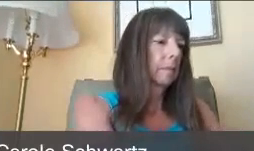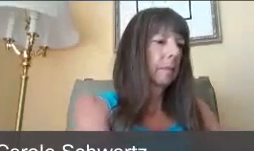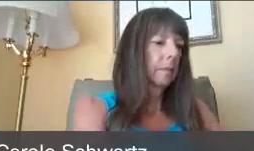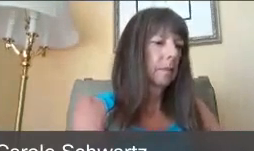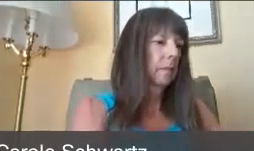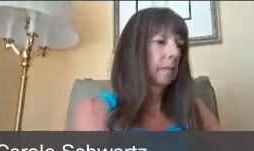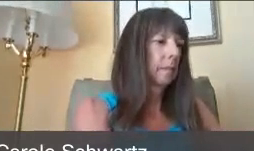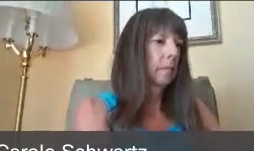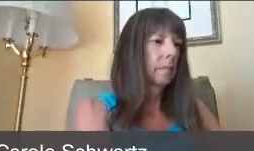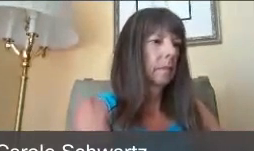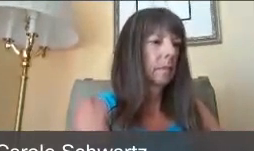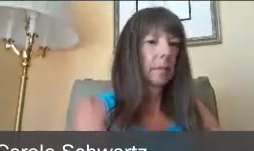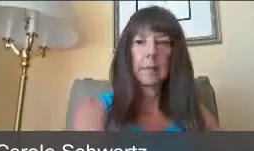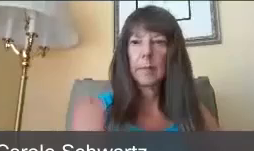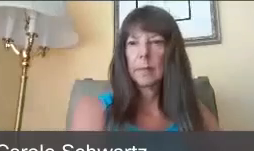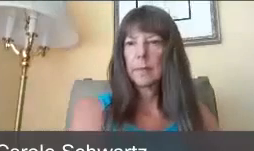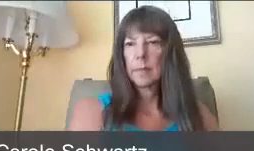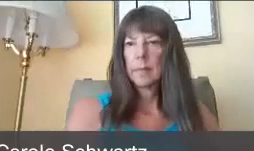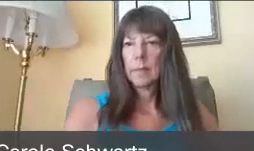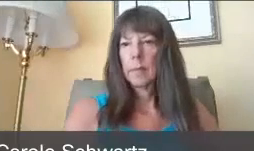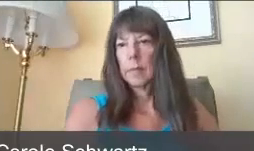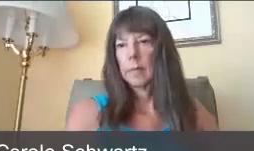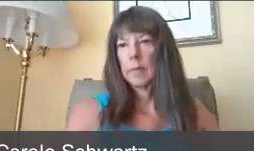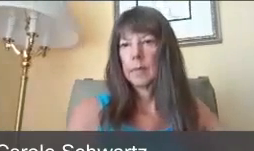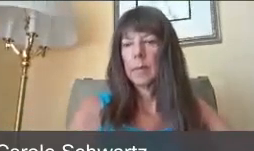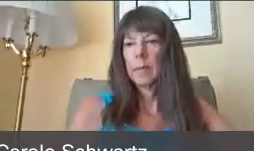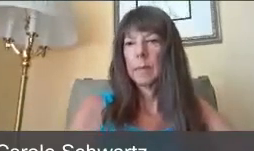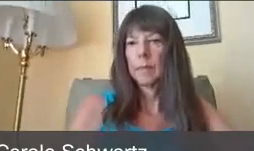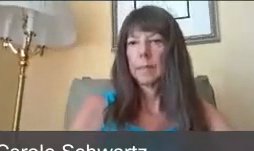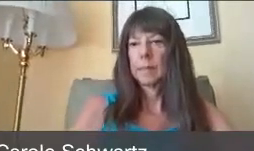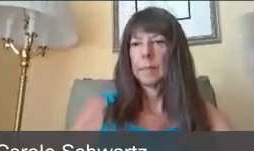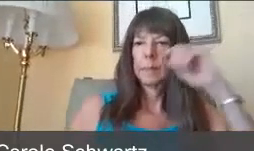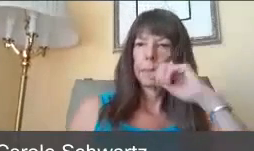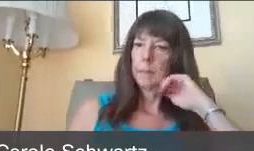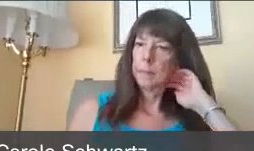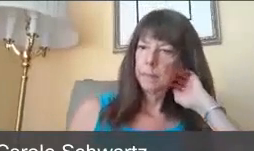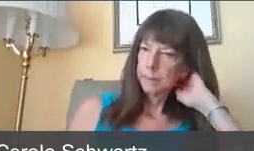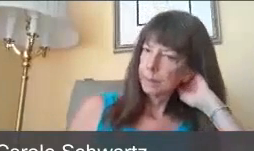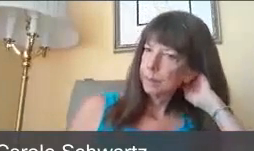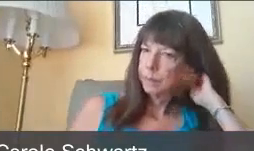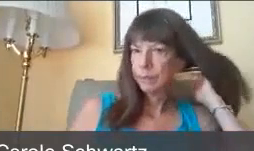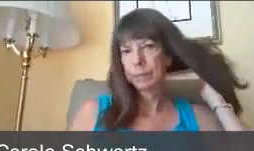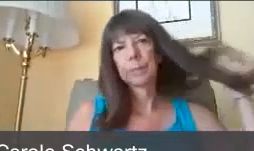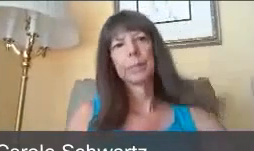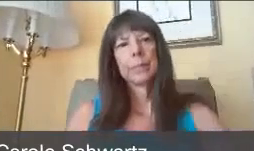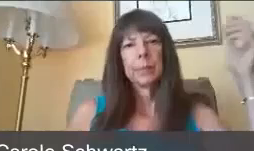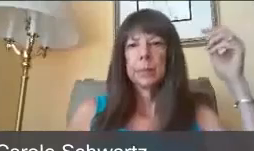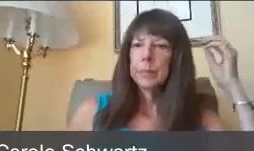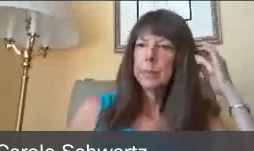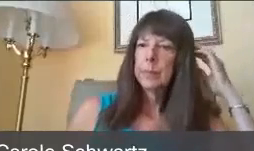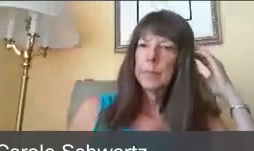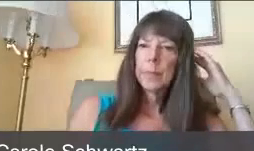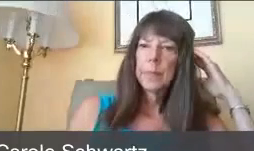the homes of any of the patients this time around. We did it by Zoom because of the restrictions by the